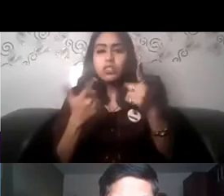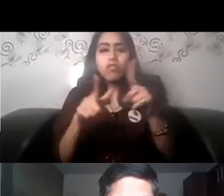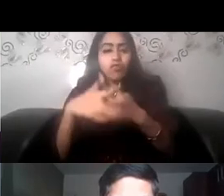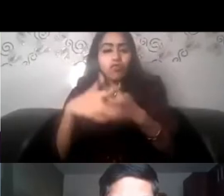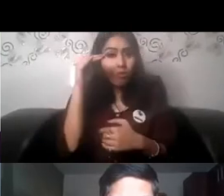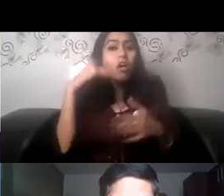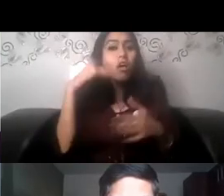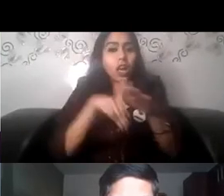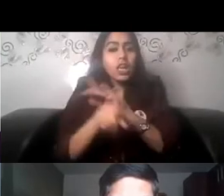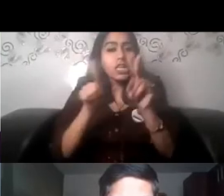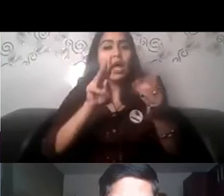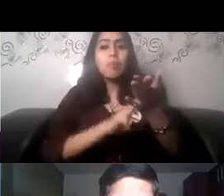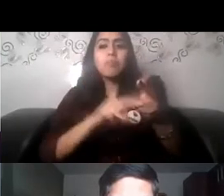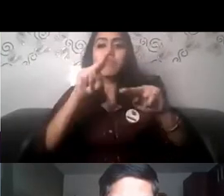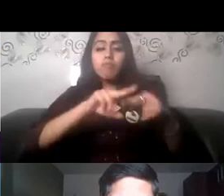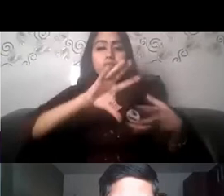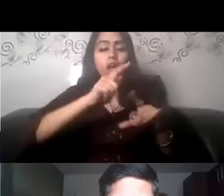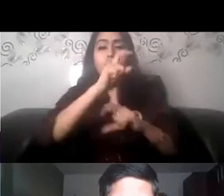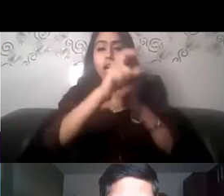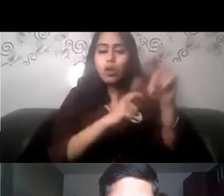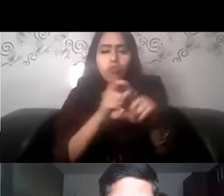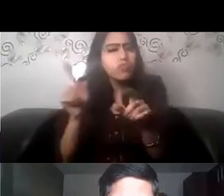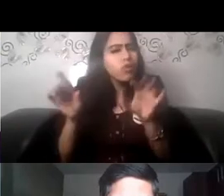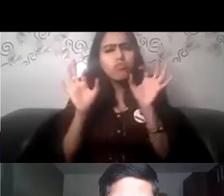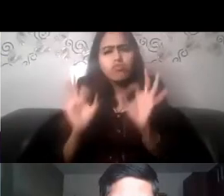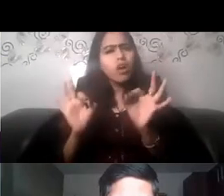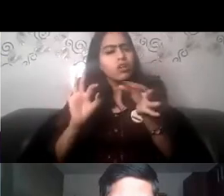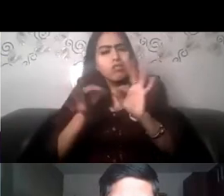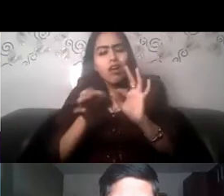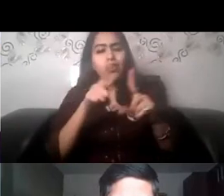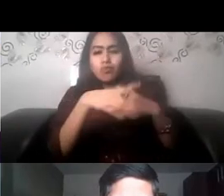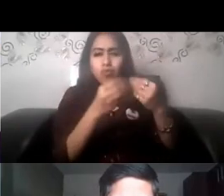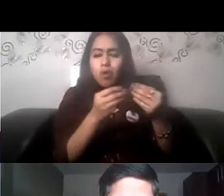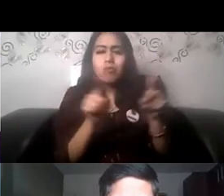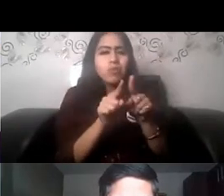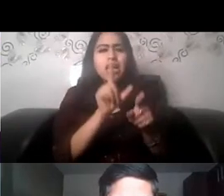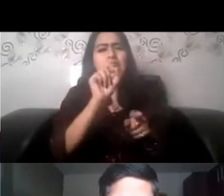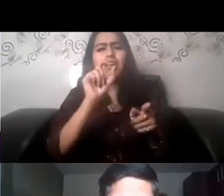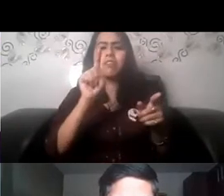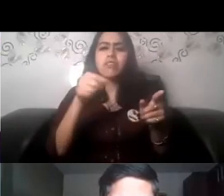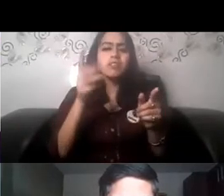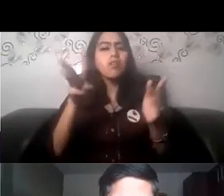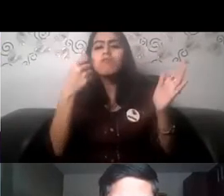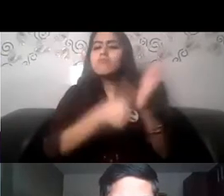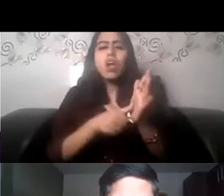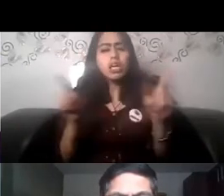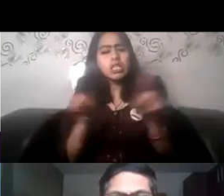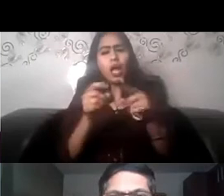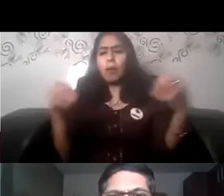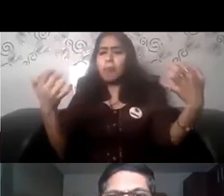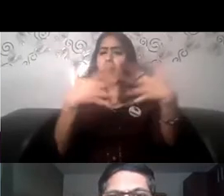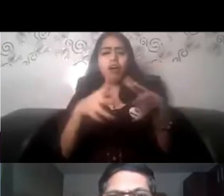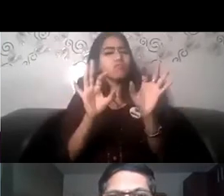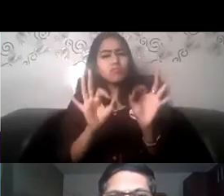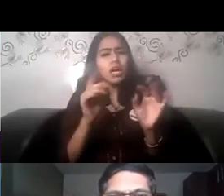a rug manufacturing company. And she was so fit for that job. The job was around 10 to 12,000 rupees a month, but she was so fit for the job because while